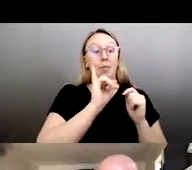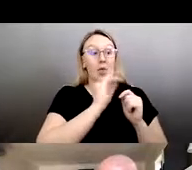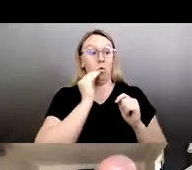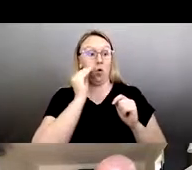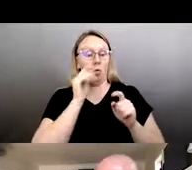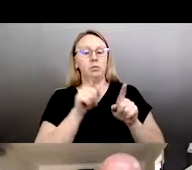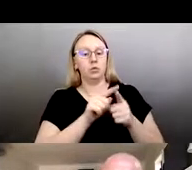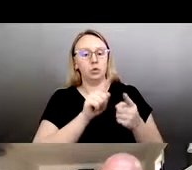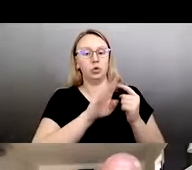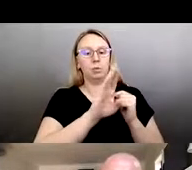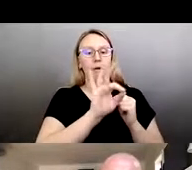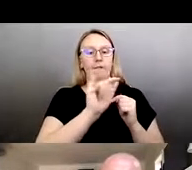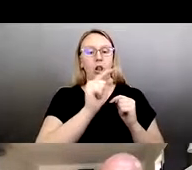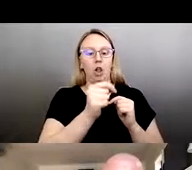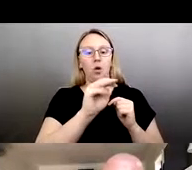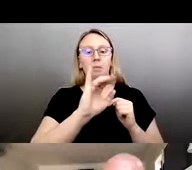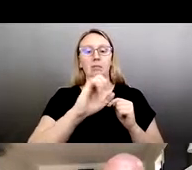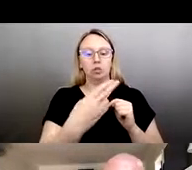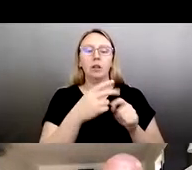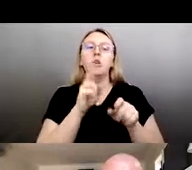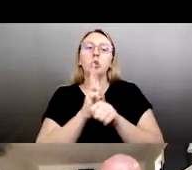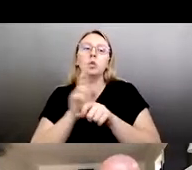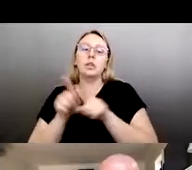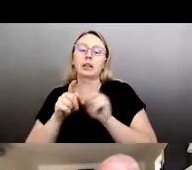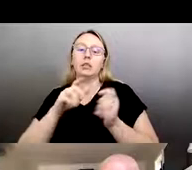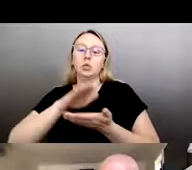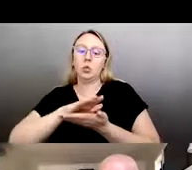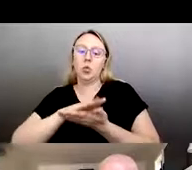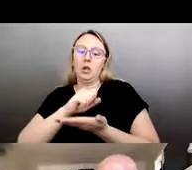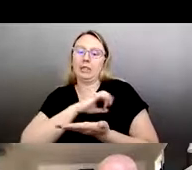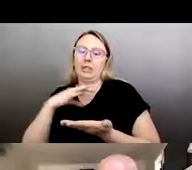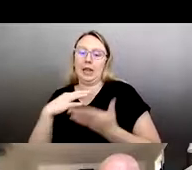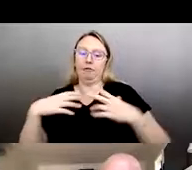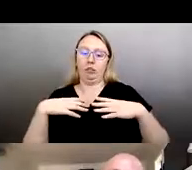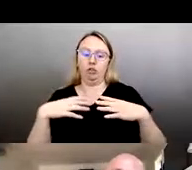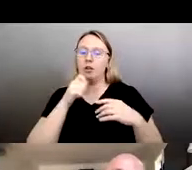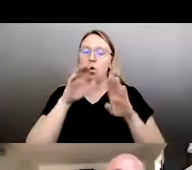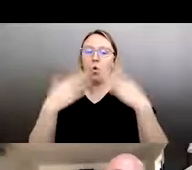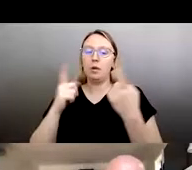as a faculty and staff retreat. It is not open to the public. And then the following year in 1996,